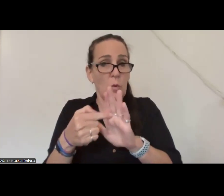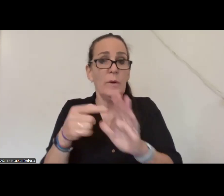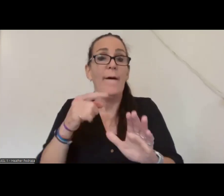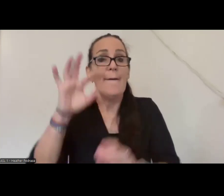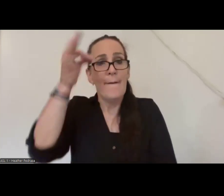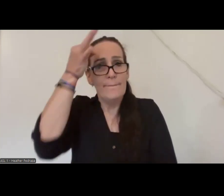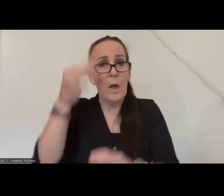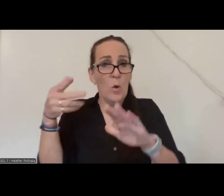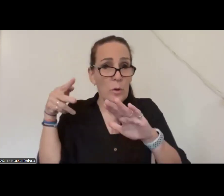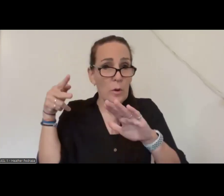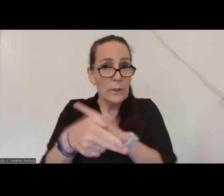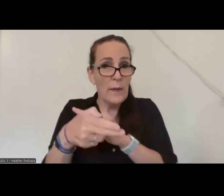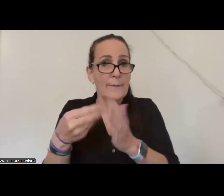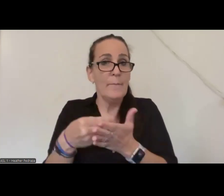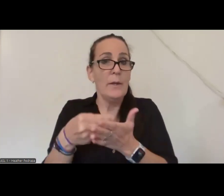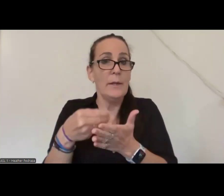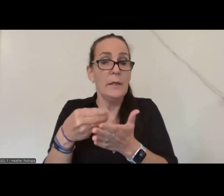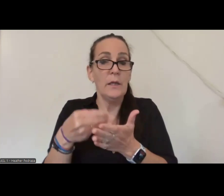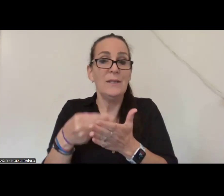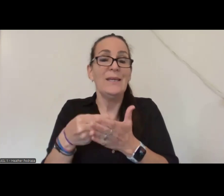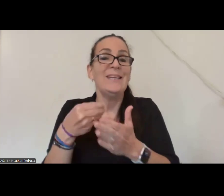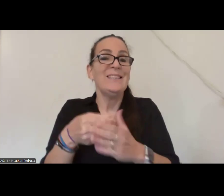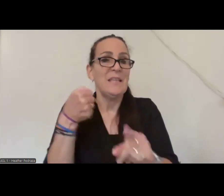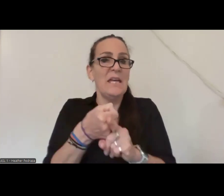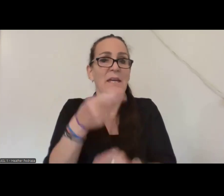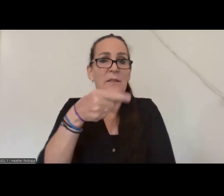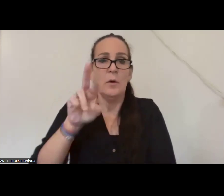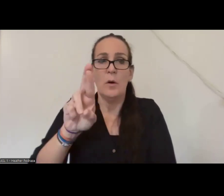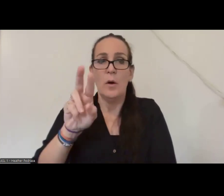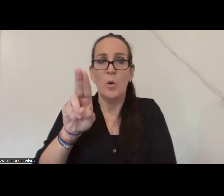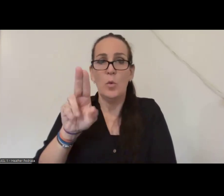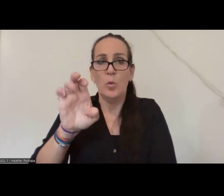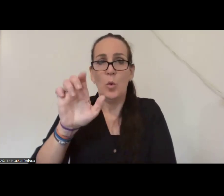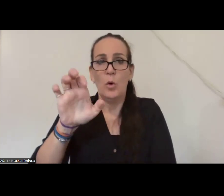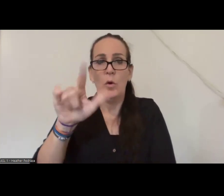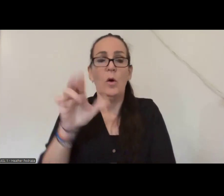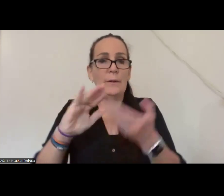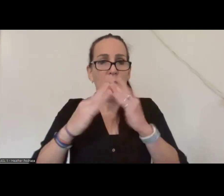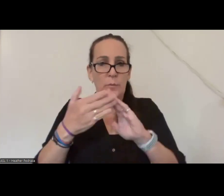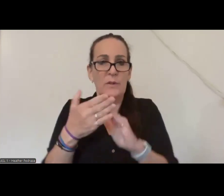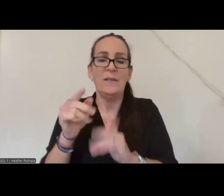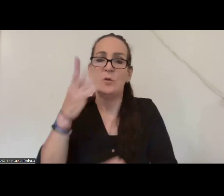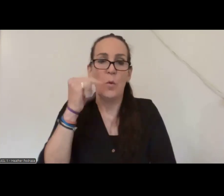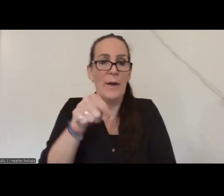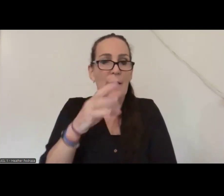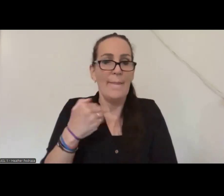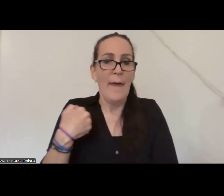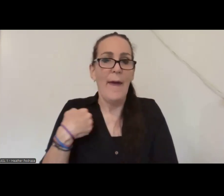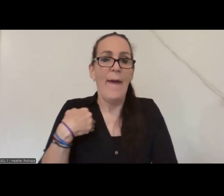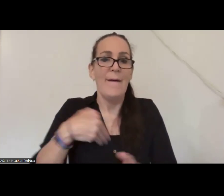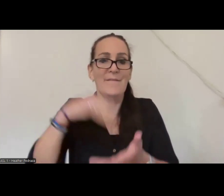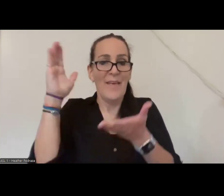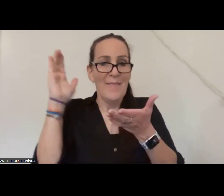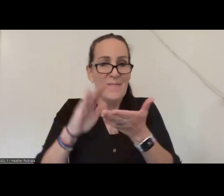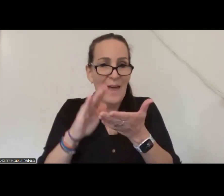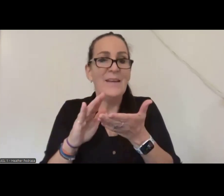to hit rural communities hardest, as these communities have less local funding to backfill the needs. So we're particularly